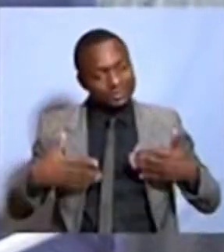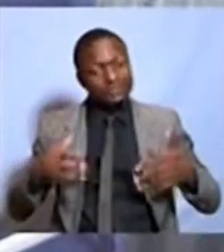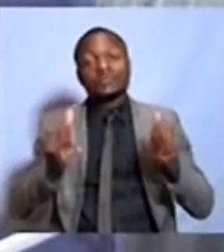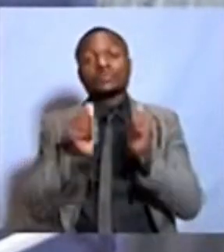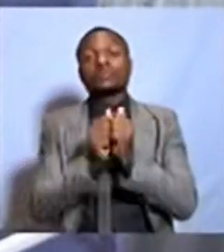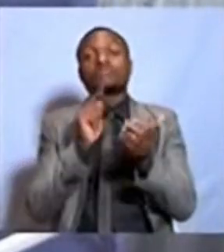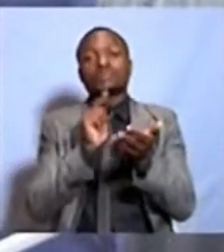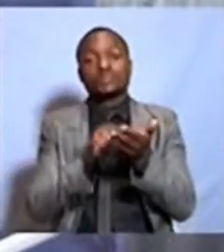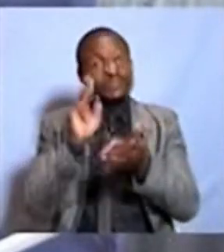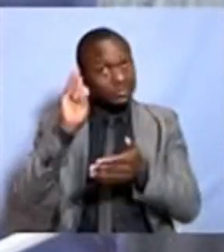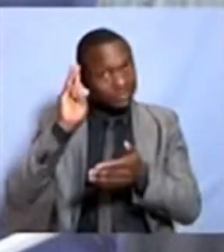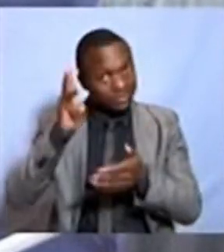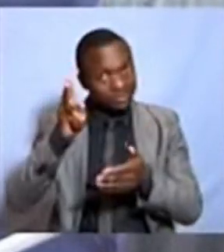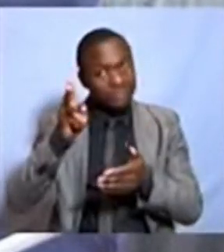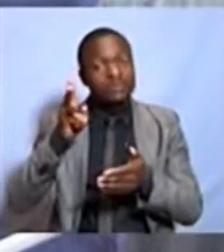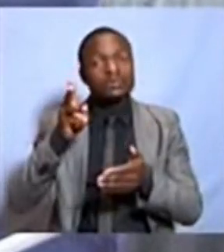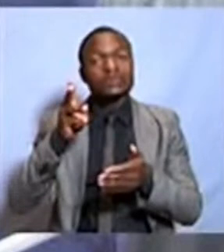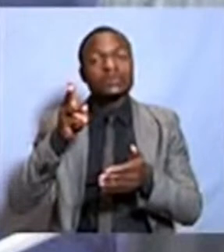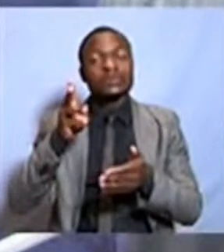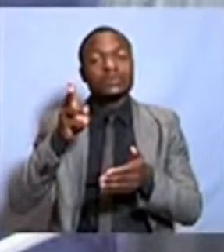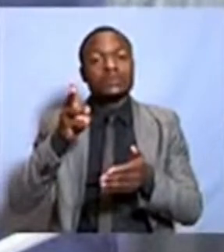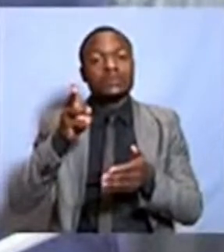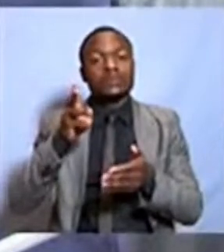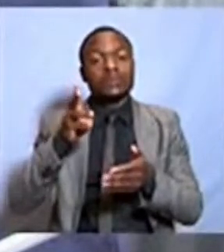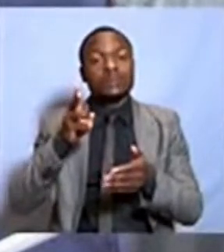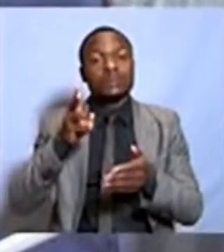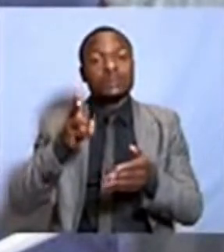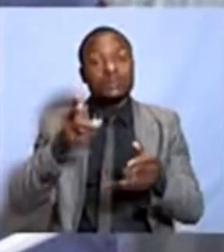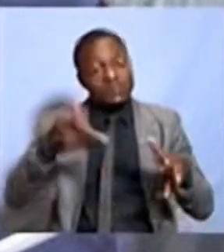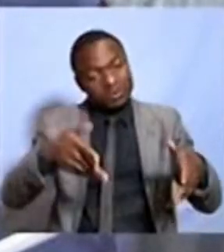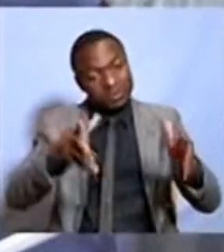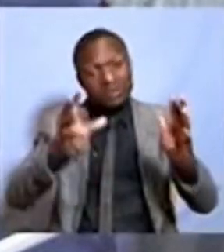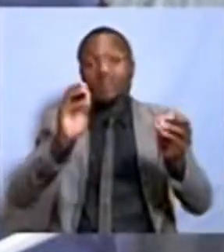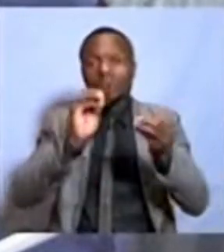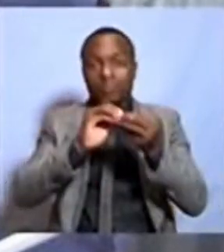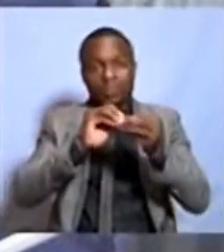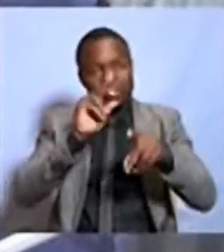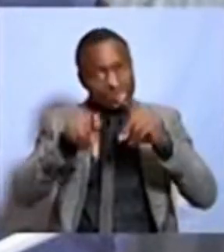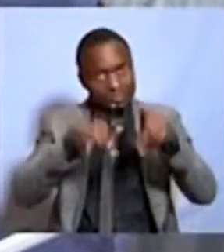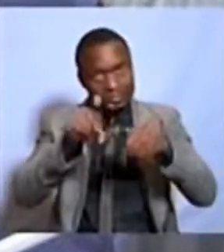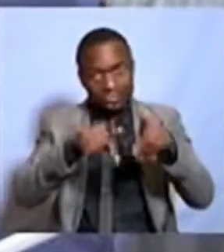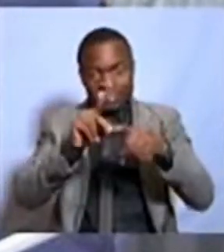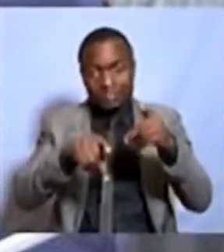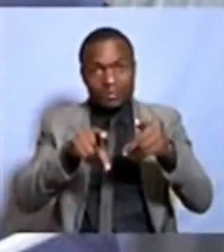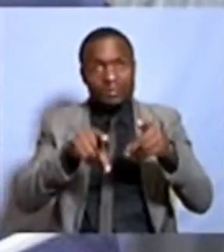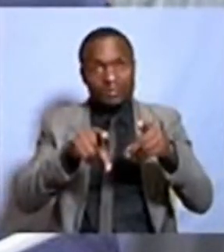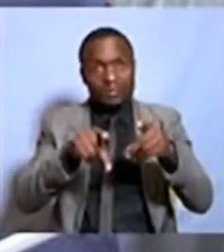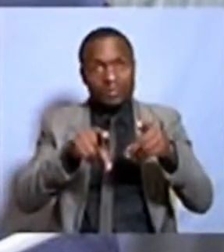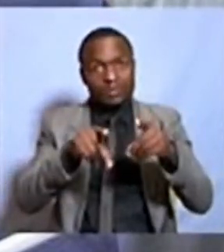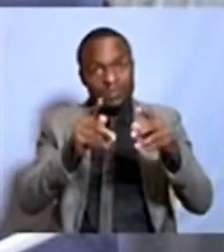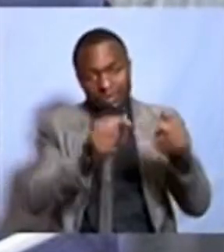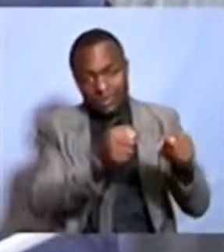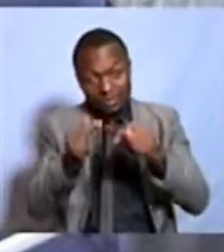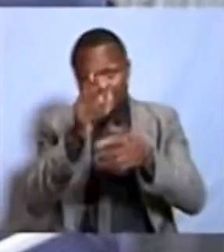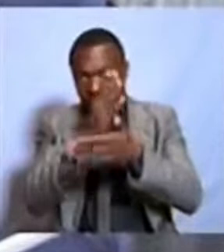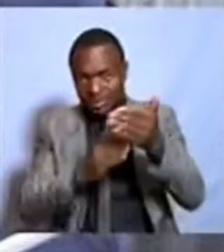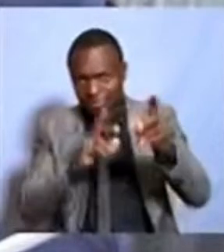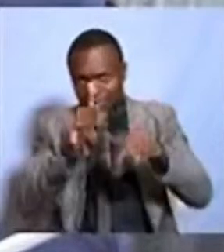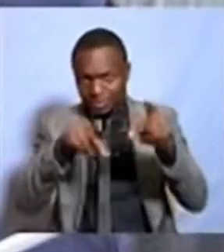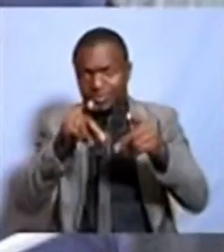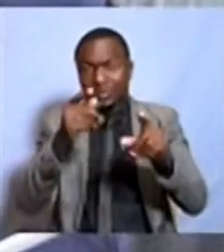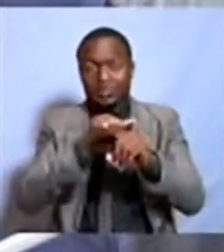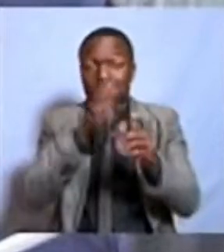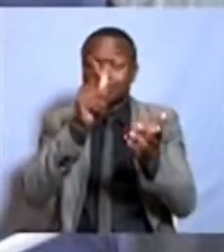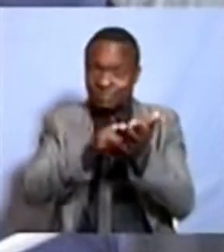will kind of decongest the cancer center in Lusaka. We have also seen infrastructure